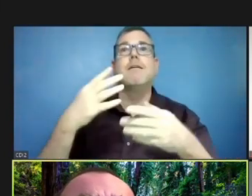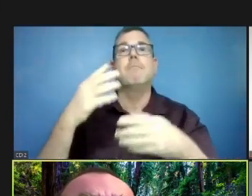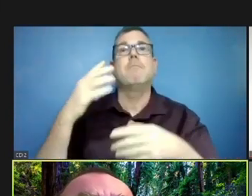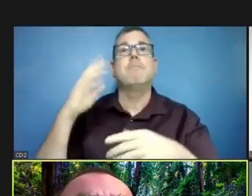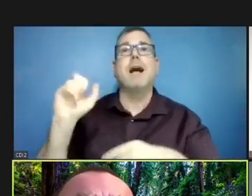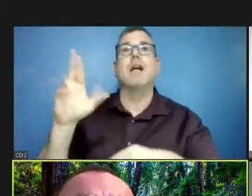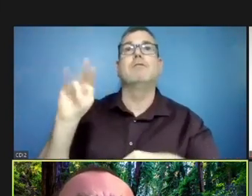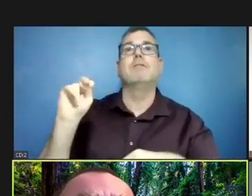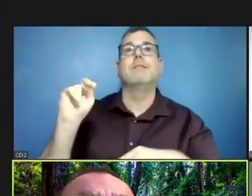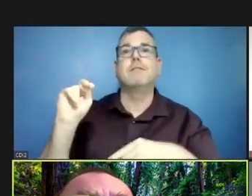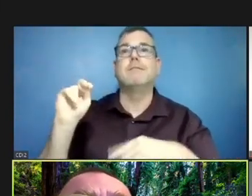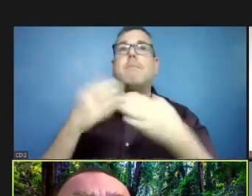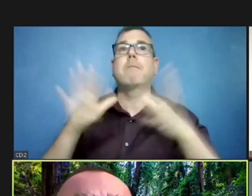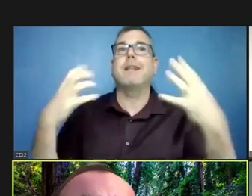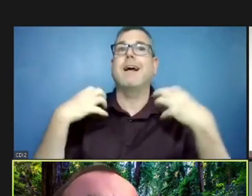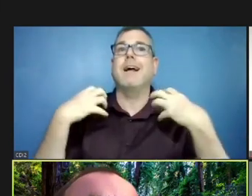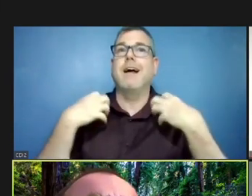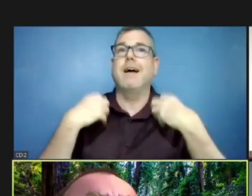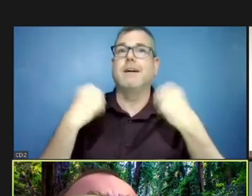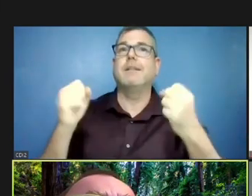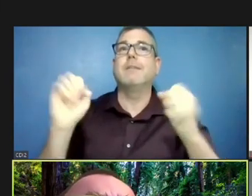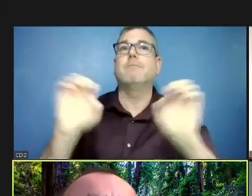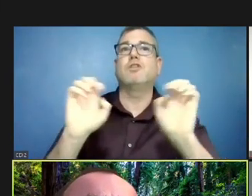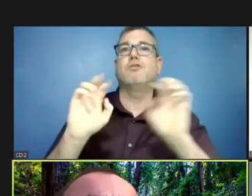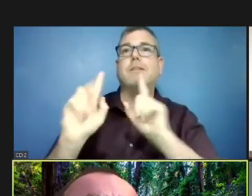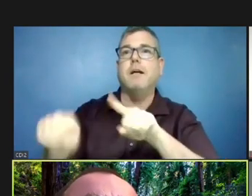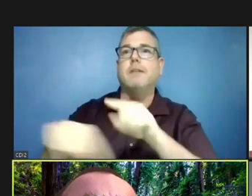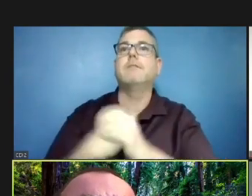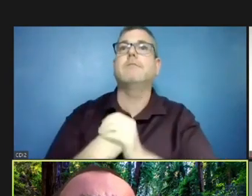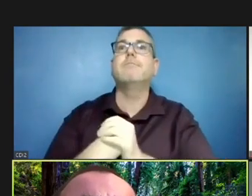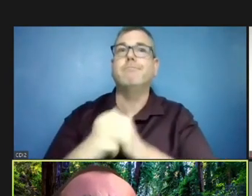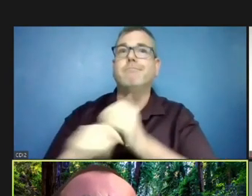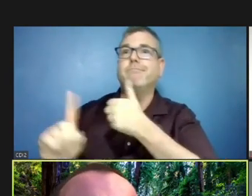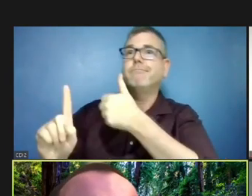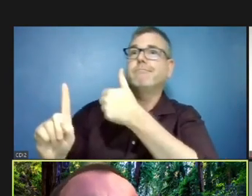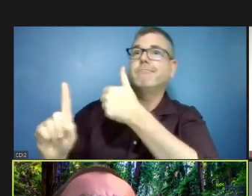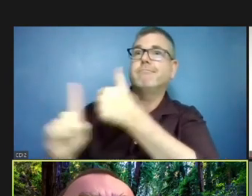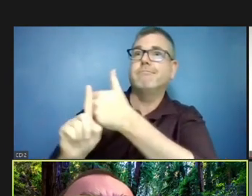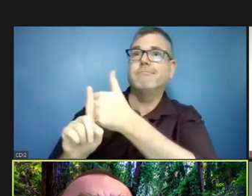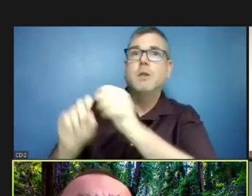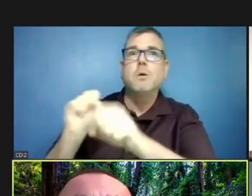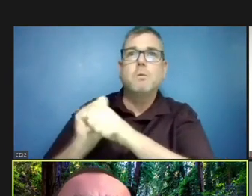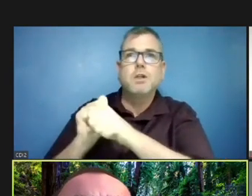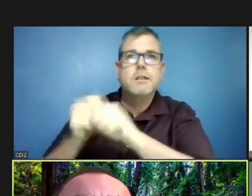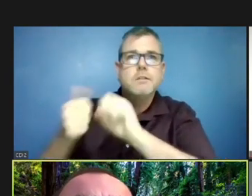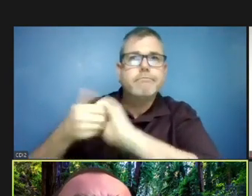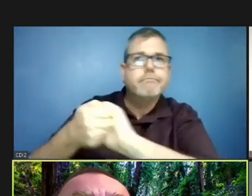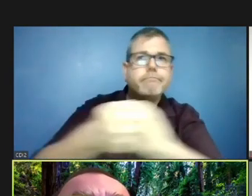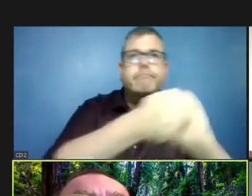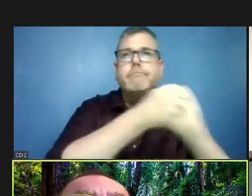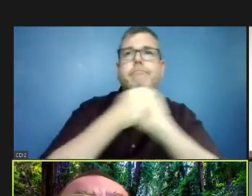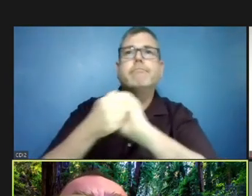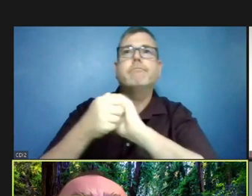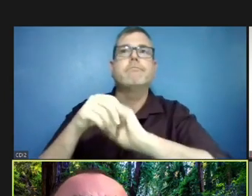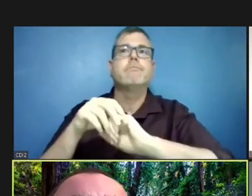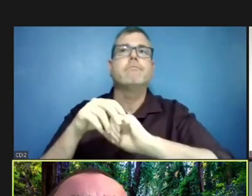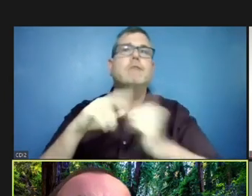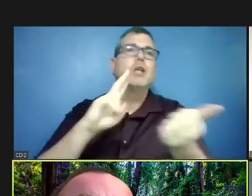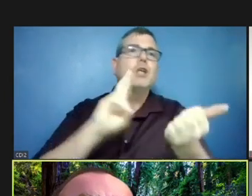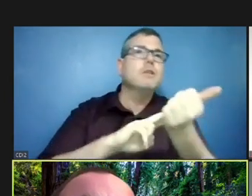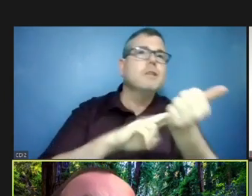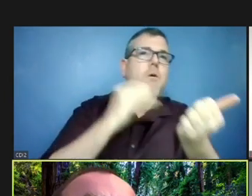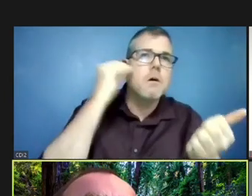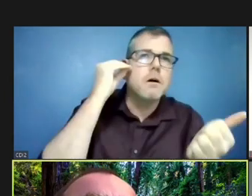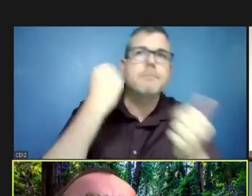working closely with clinics and long-term care facilities, services.